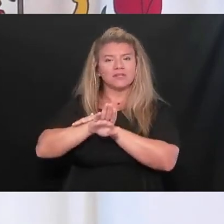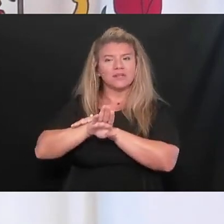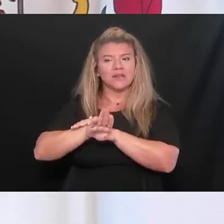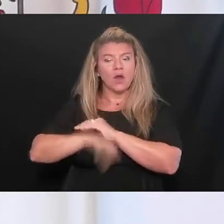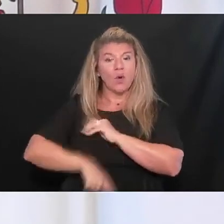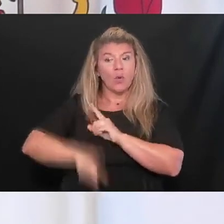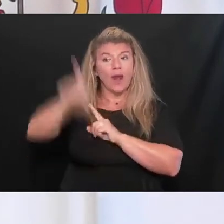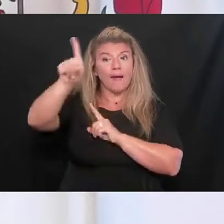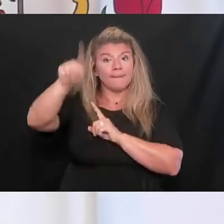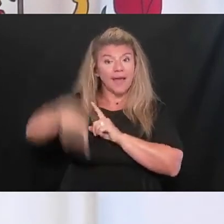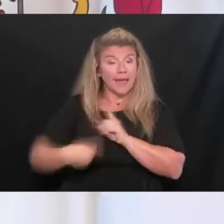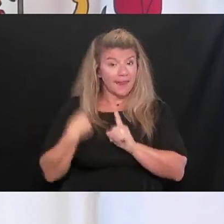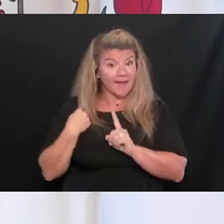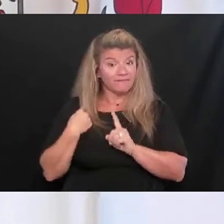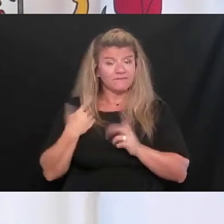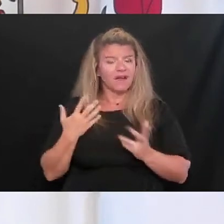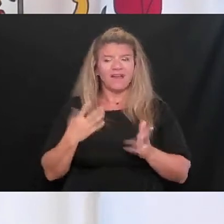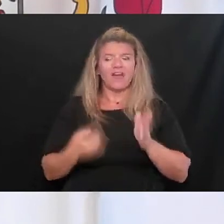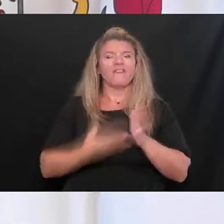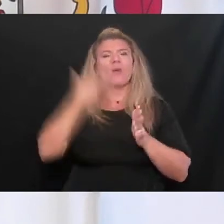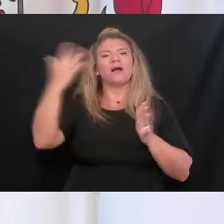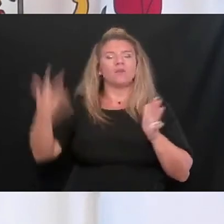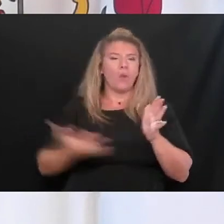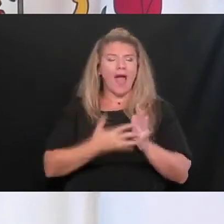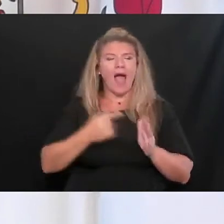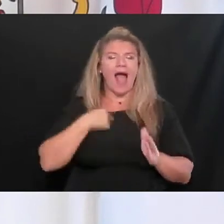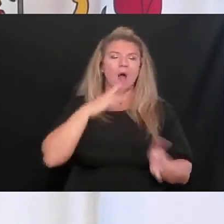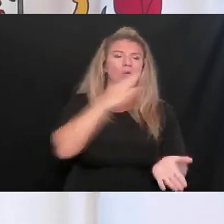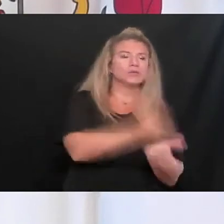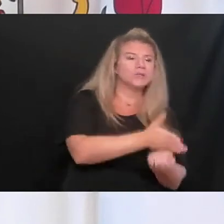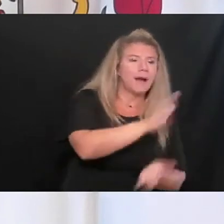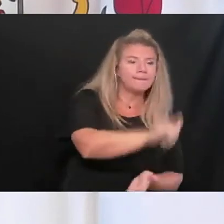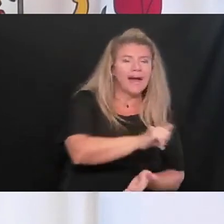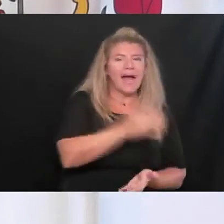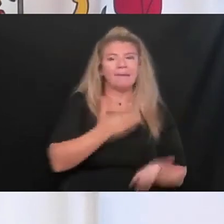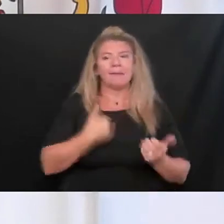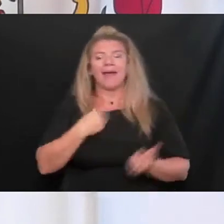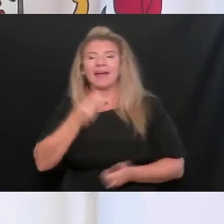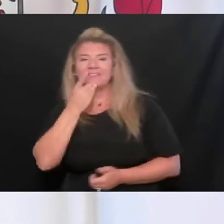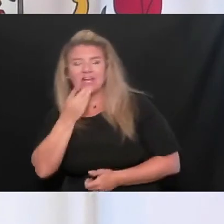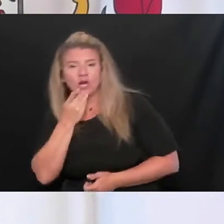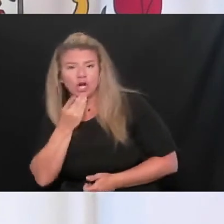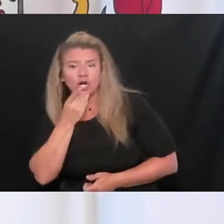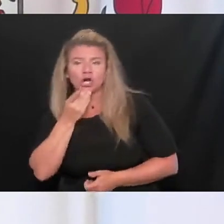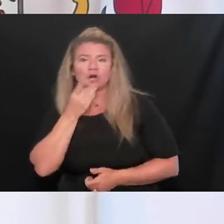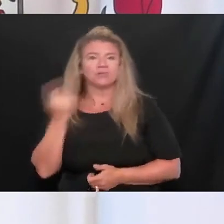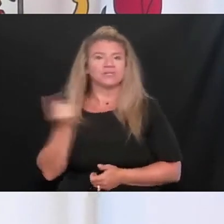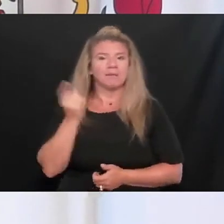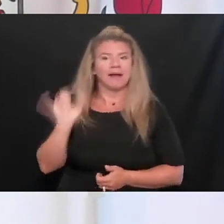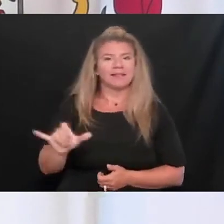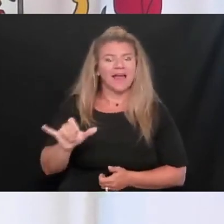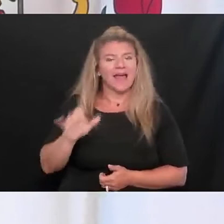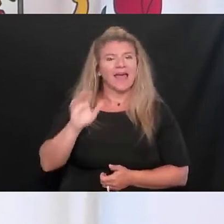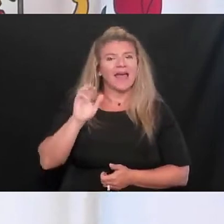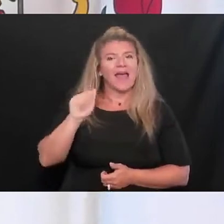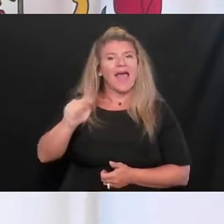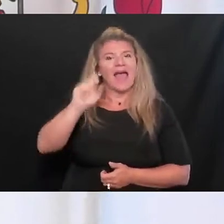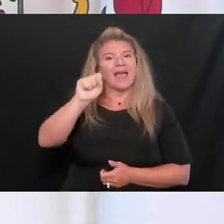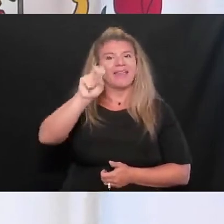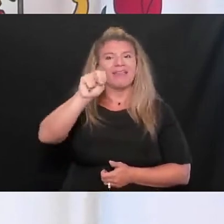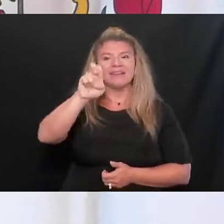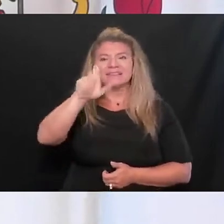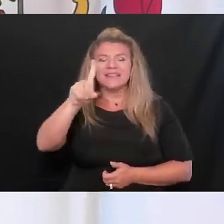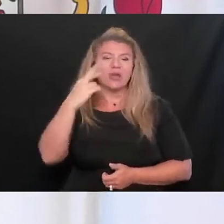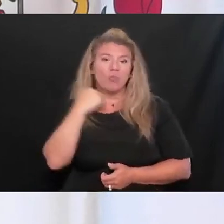Now, from time to time, I'll go by or maybe, have dinner or something like that, down in the Sneed restaurant or